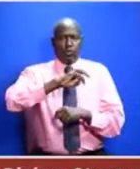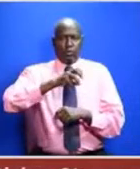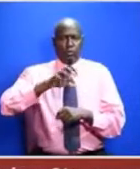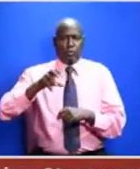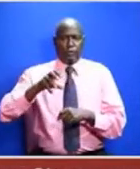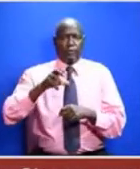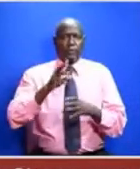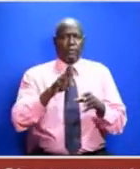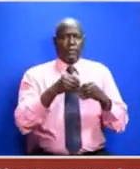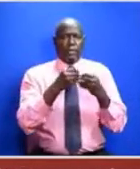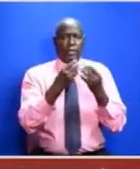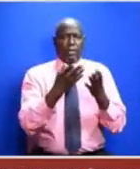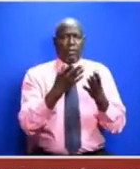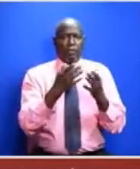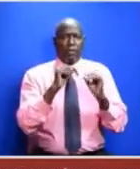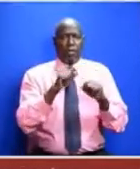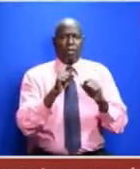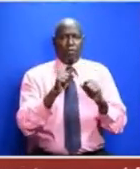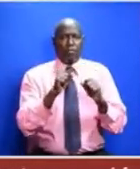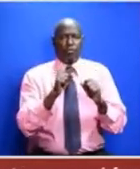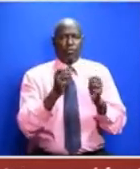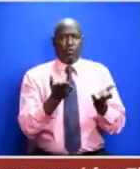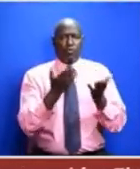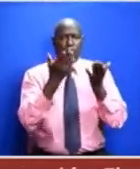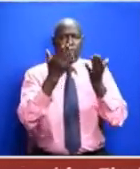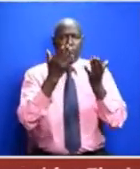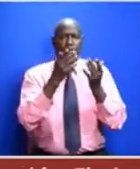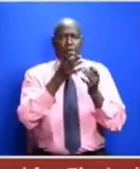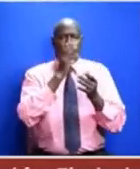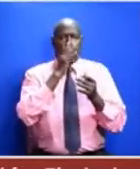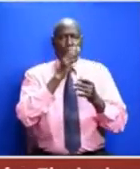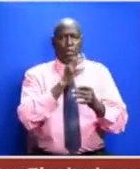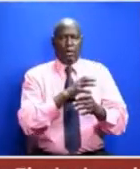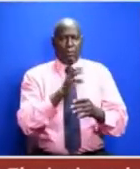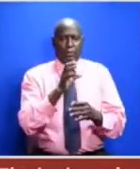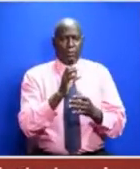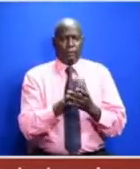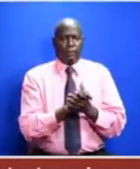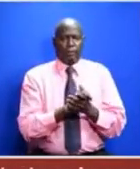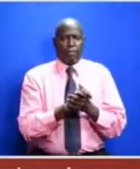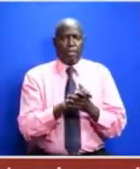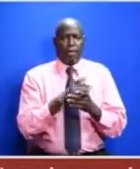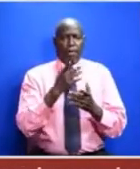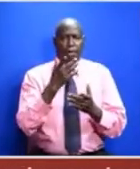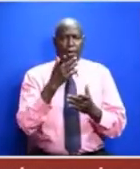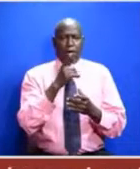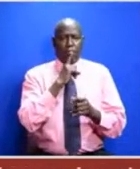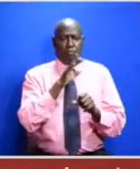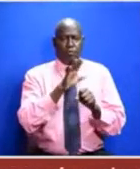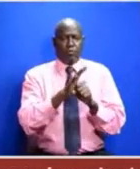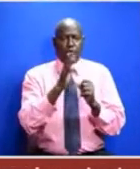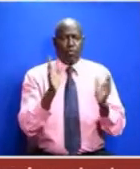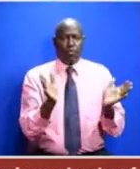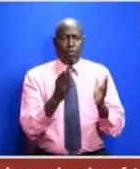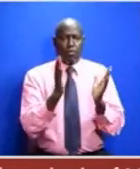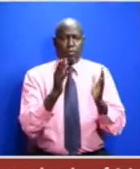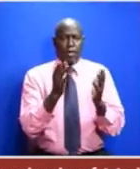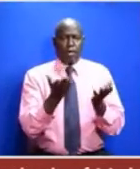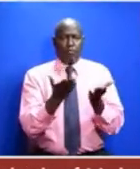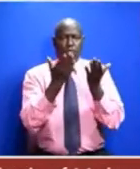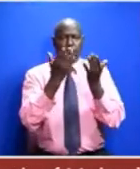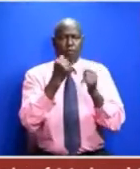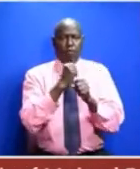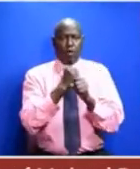the institutions to increase their water shortage capacity. The First Lady further committed to improving the welfare of learners